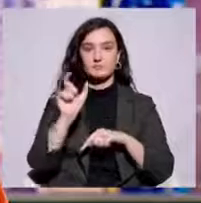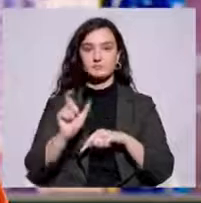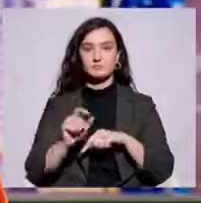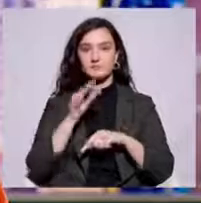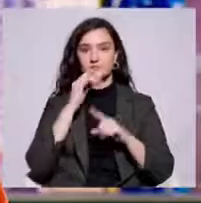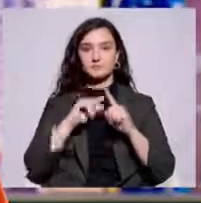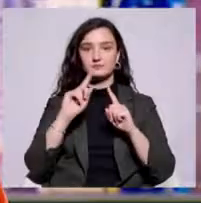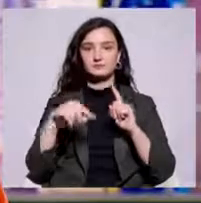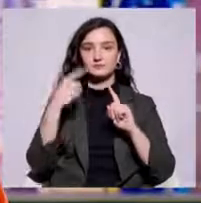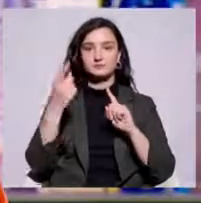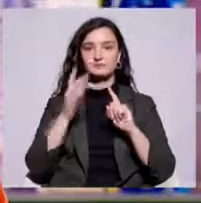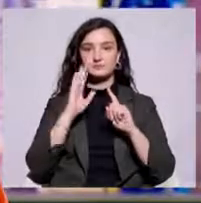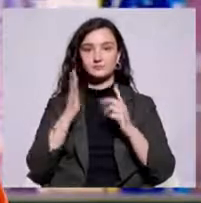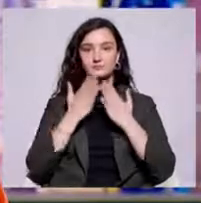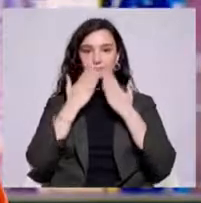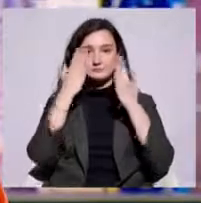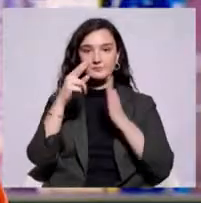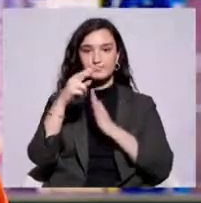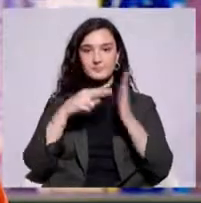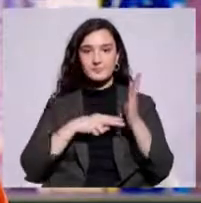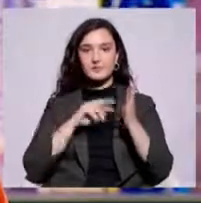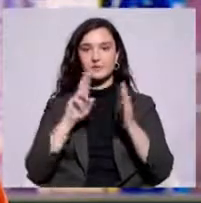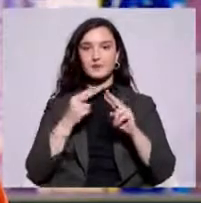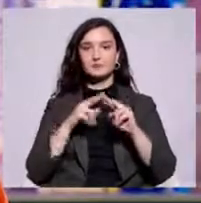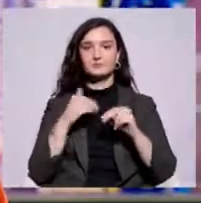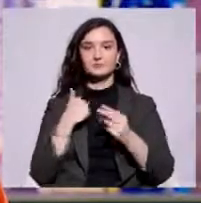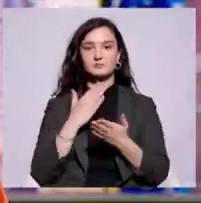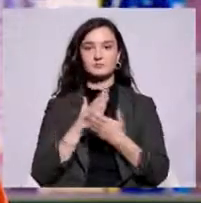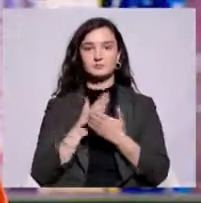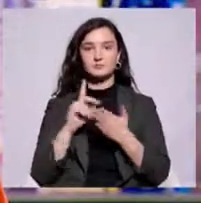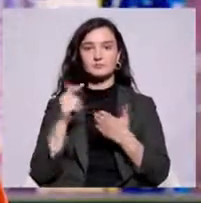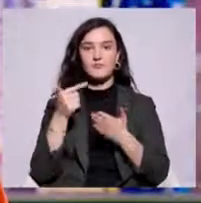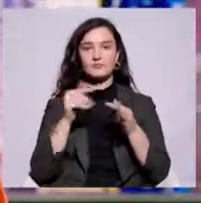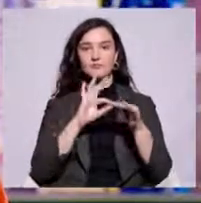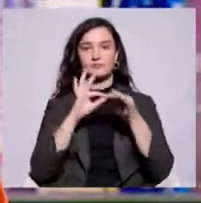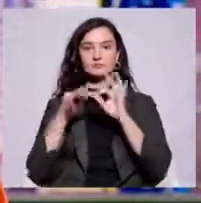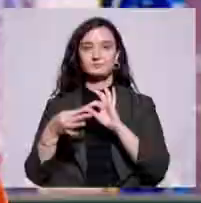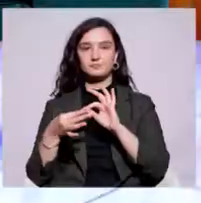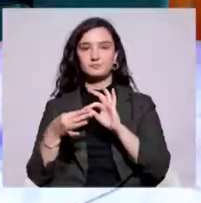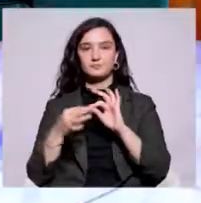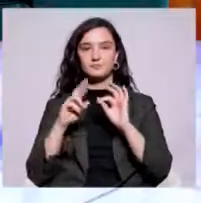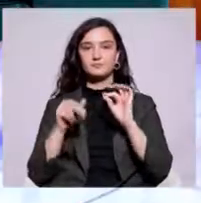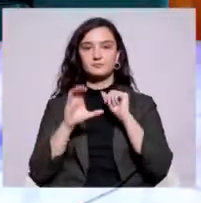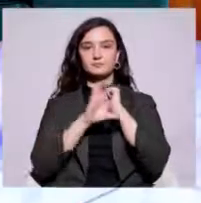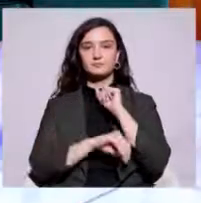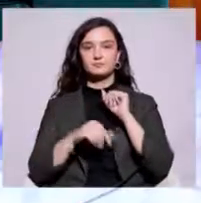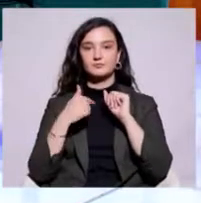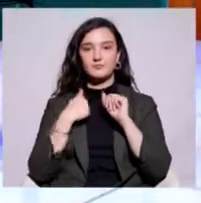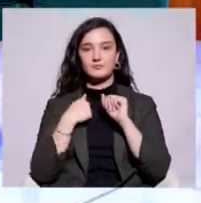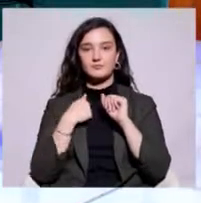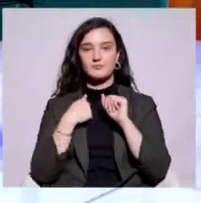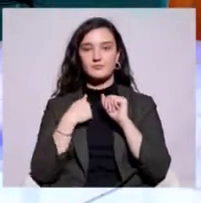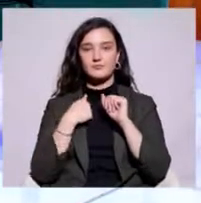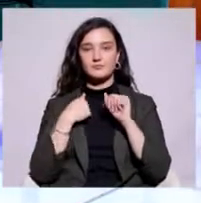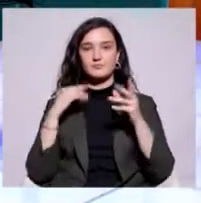we move on to the reading comprehension, and we have some grammar for you, and lastly we do the